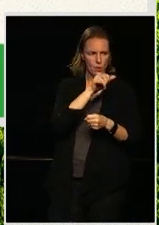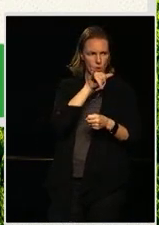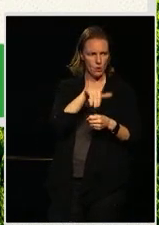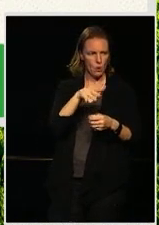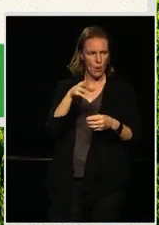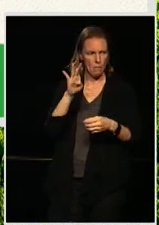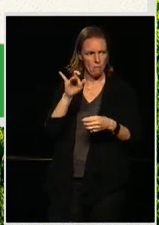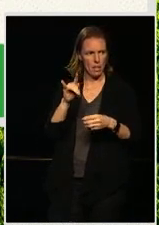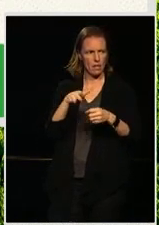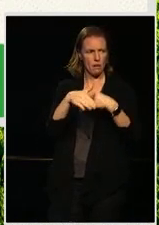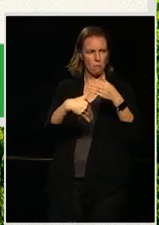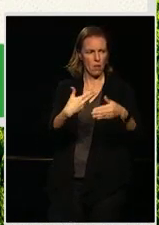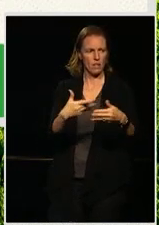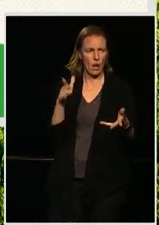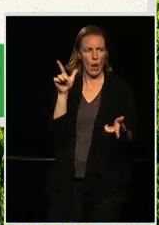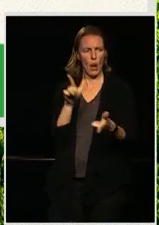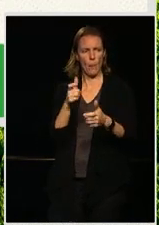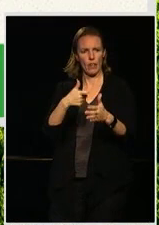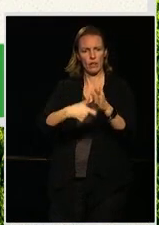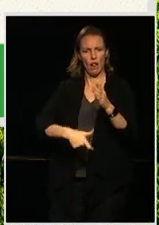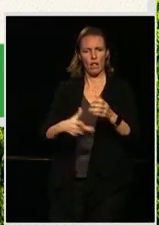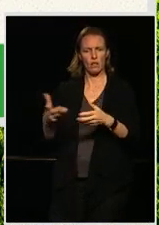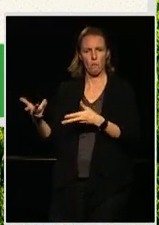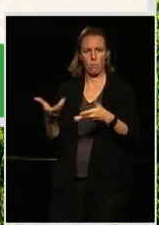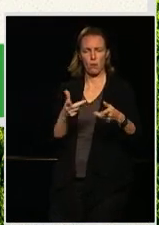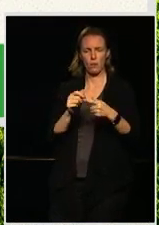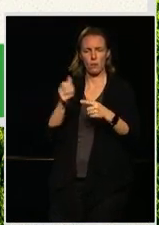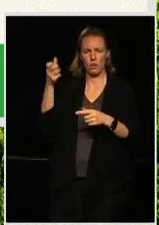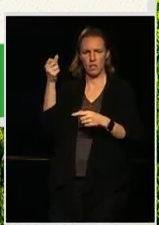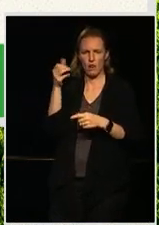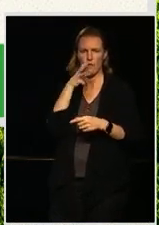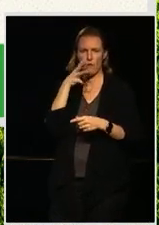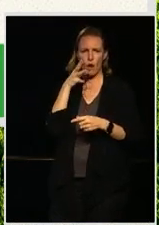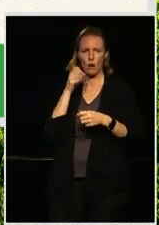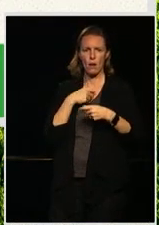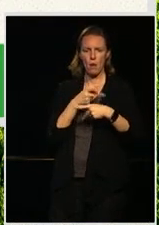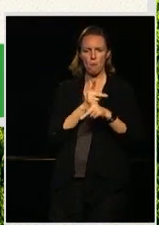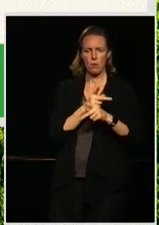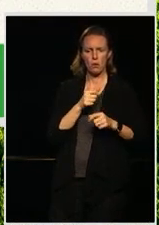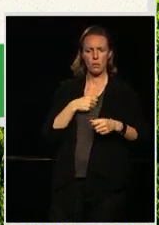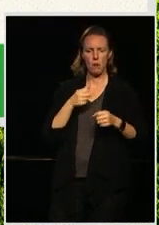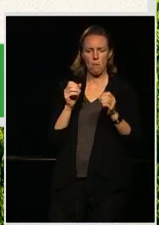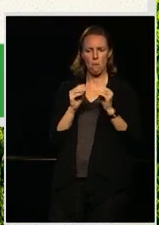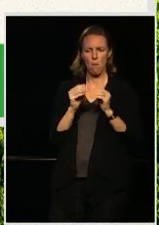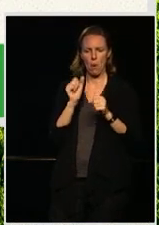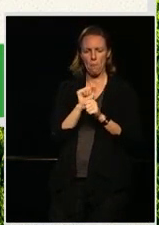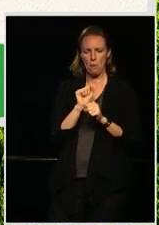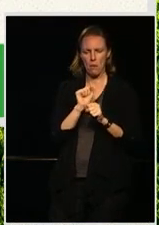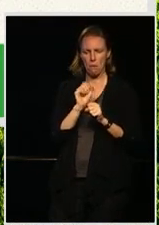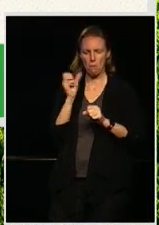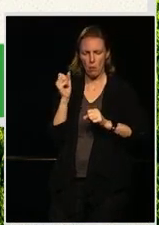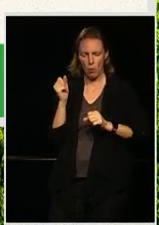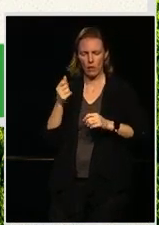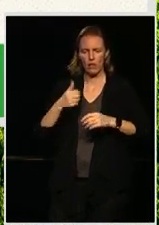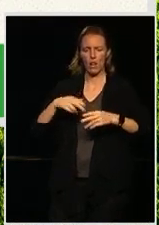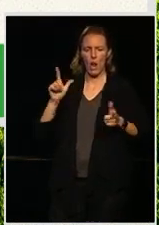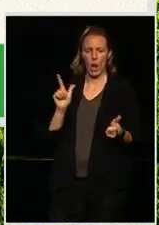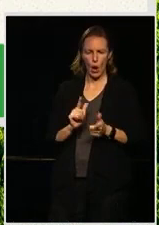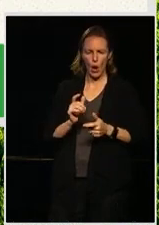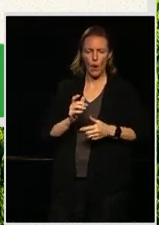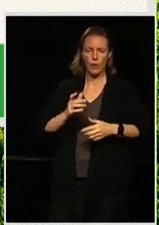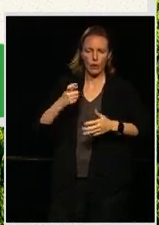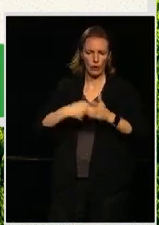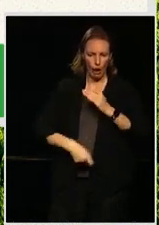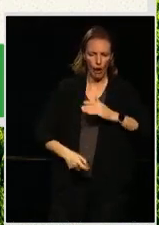lower cost. More value delivered to dairy farm produce more milk at lower cost. The high quality milk delivered to the